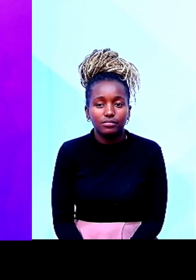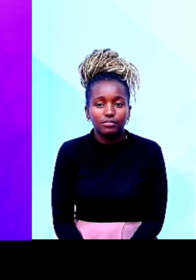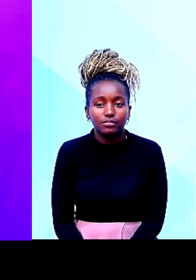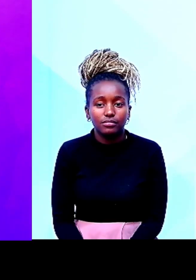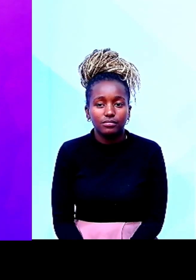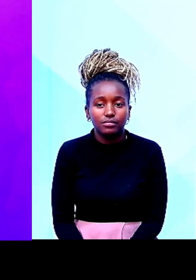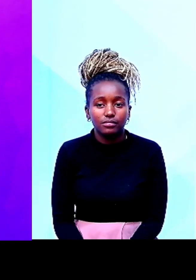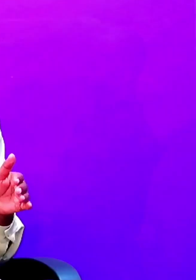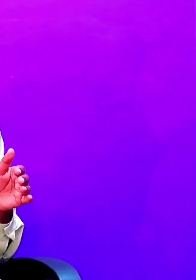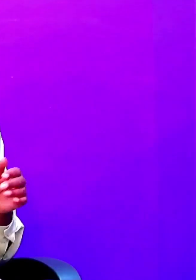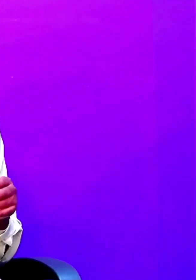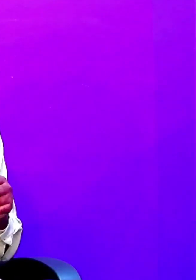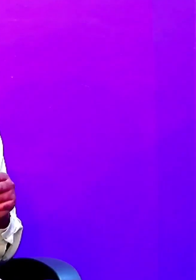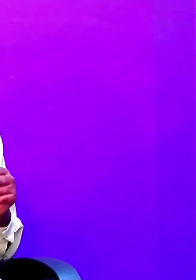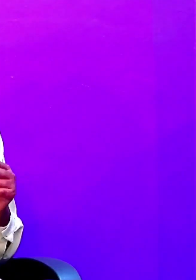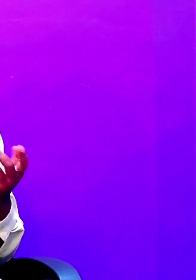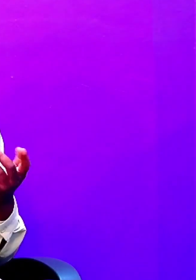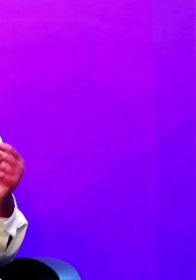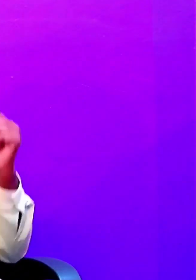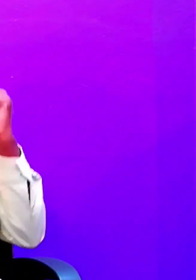Oh wow!